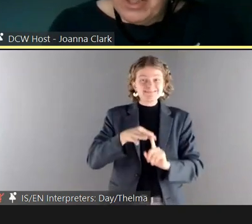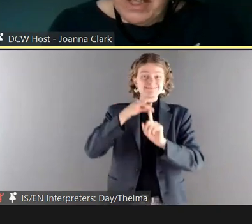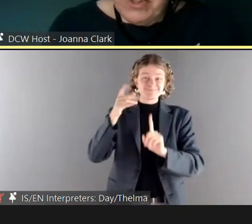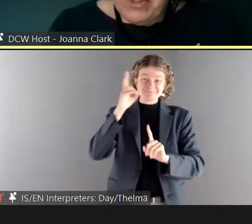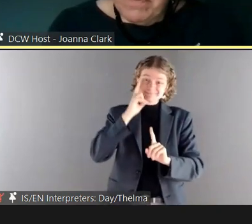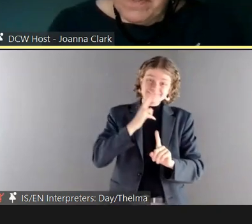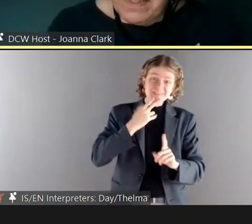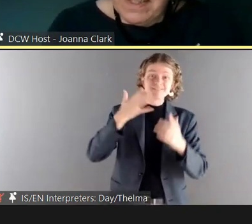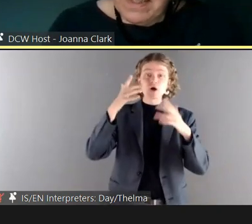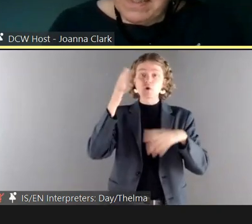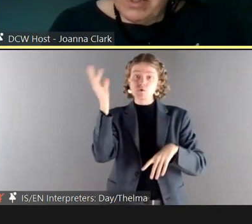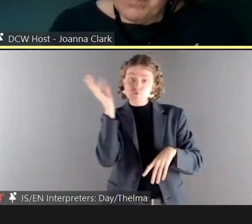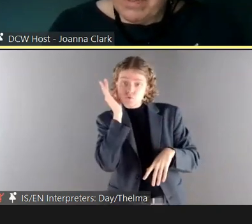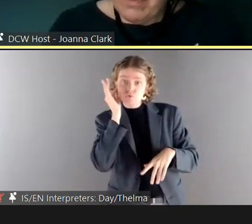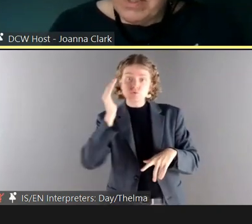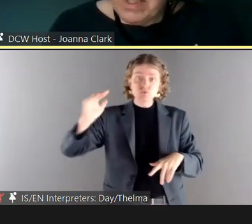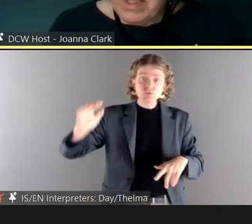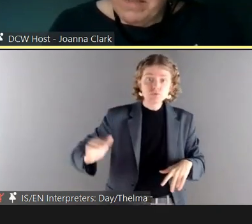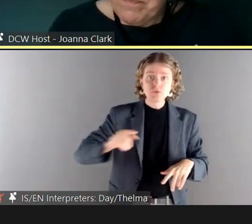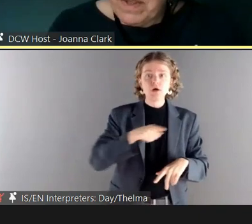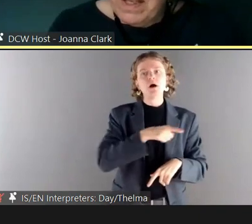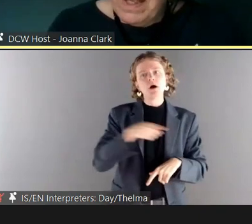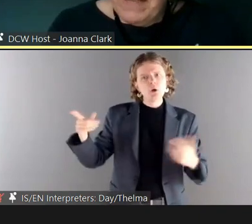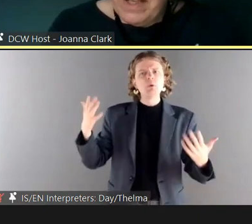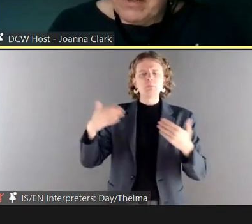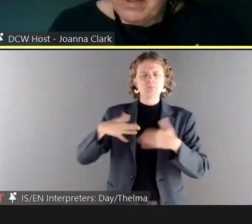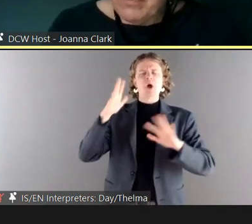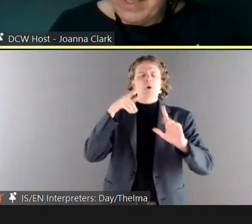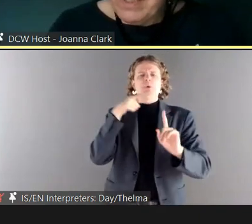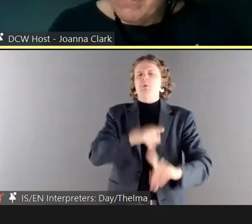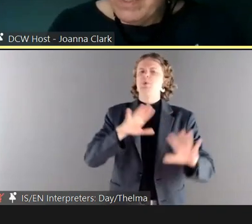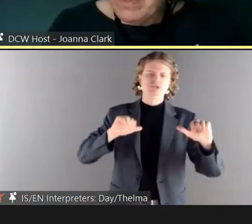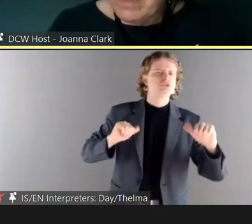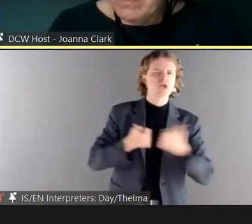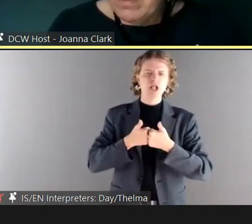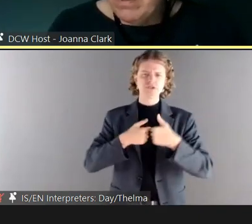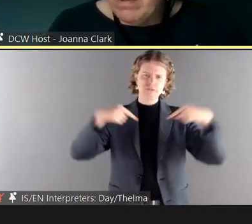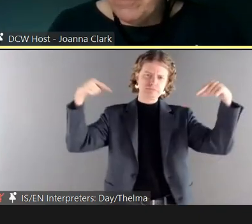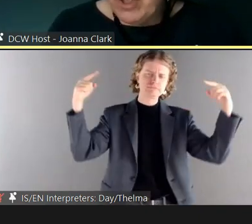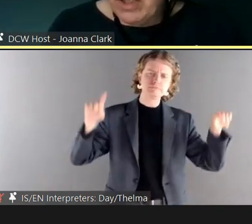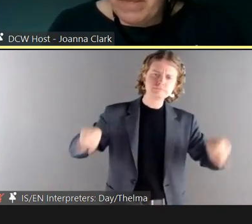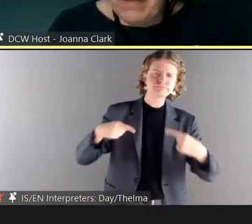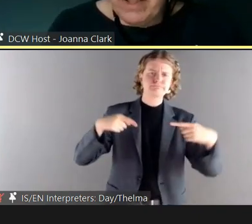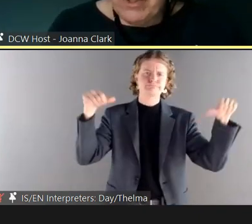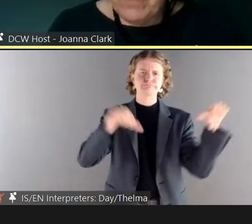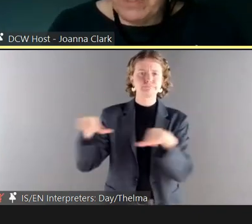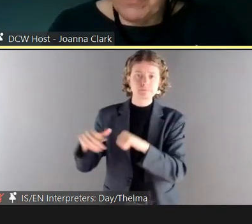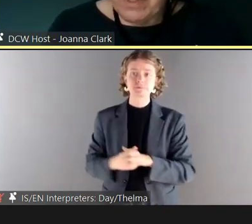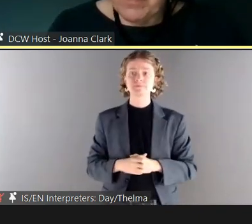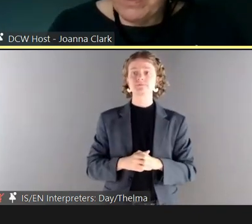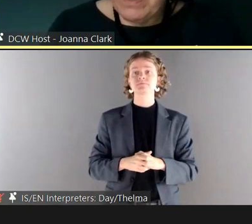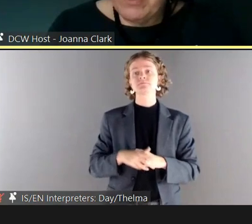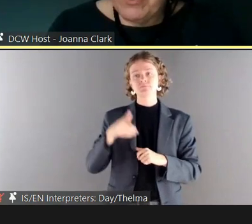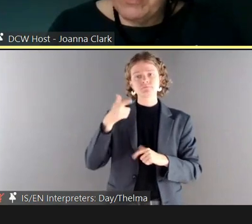their education is often seen as a low priority, and they're at greater risk of child marriage,